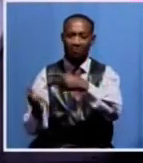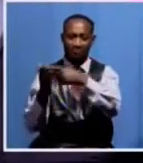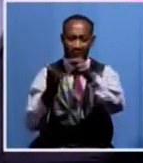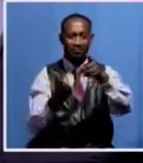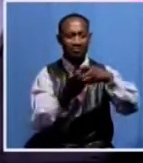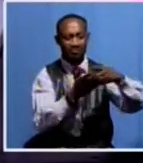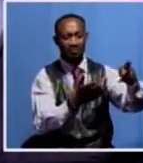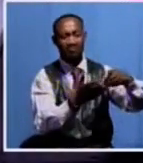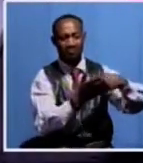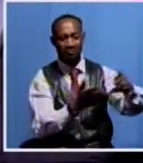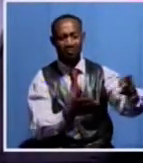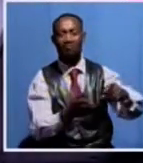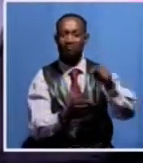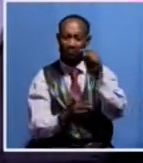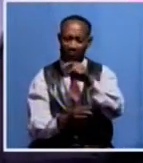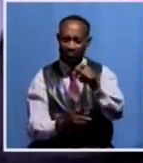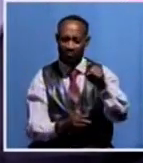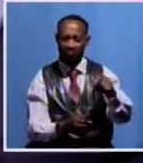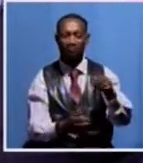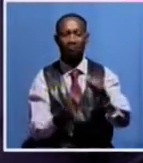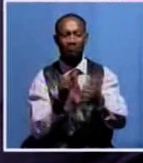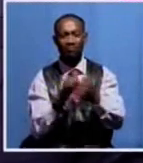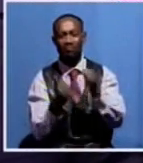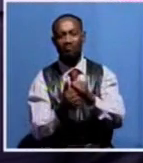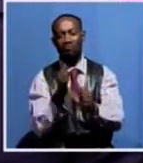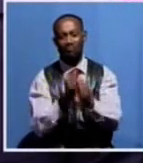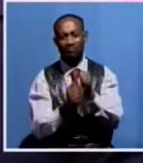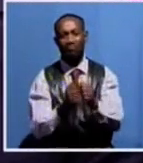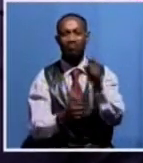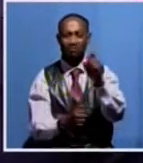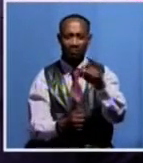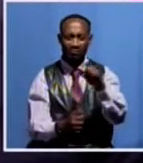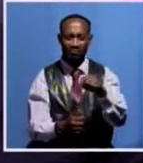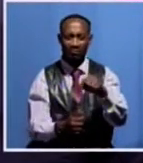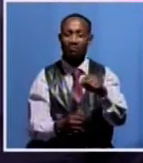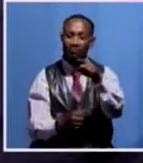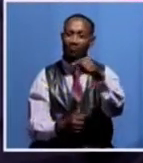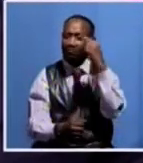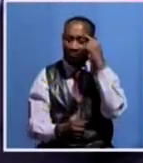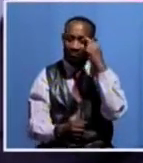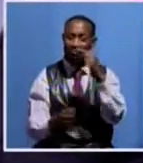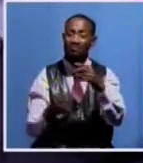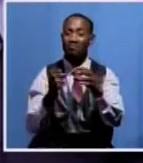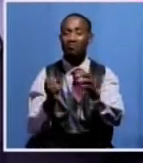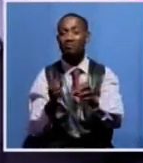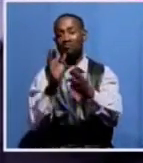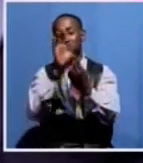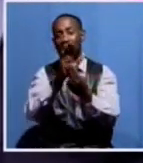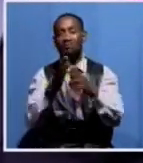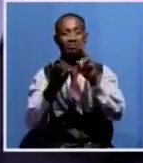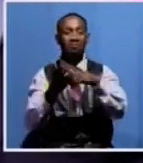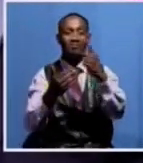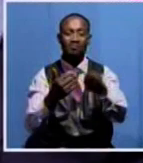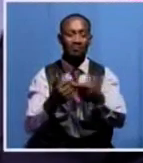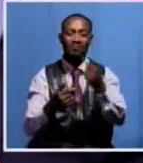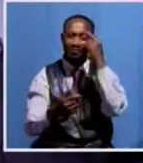the issues and challenges that we must meet. Because sometimes you think you're running a program that is working, and yet it is not working. And you think you are benefiting people, but